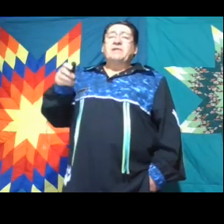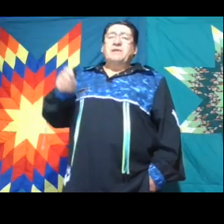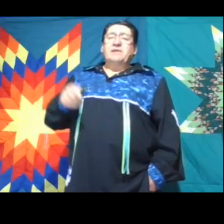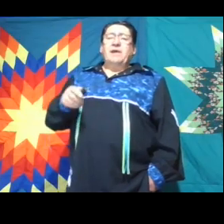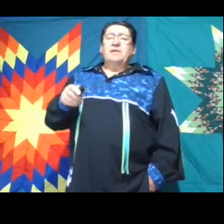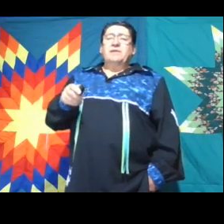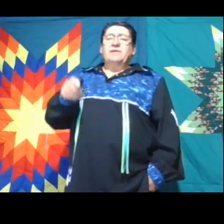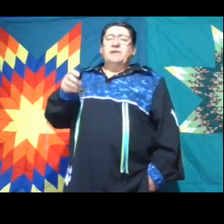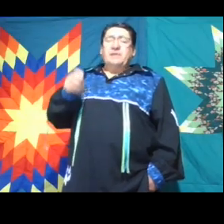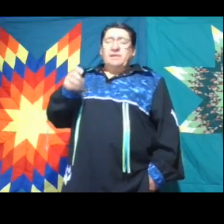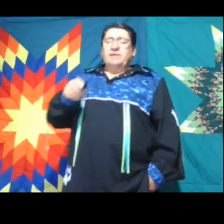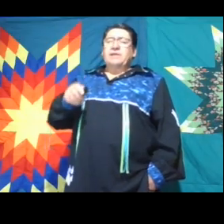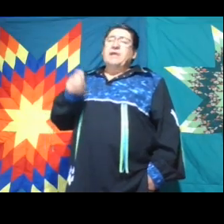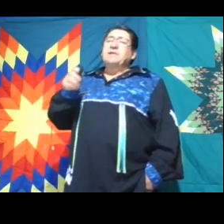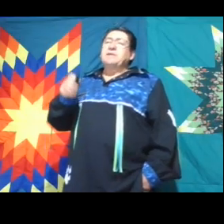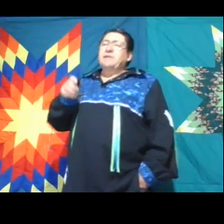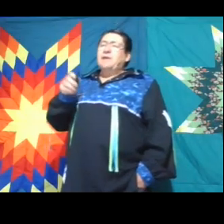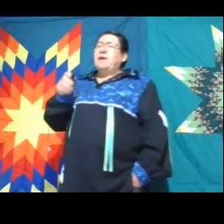defines success.